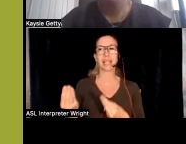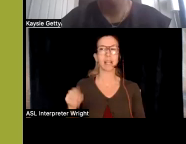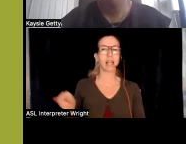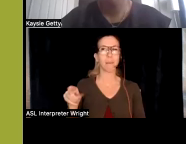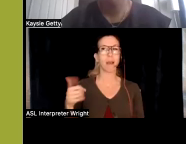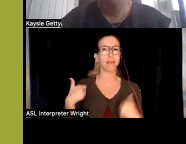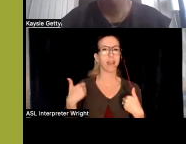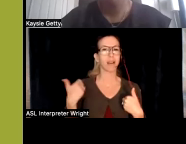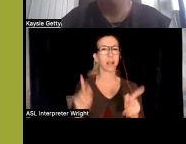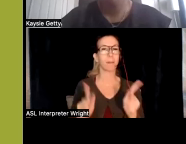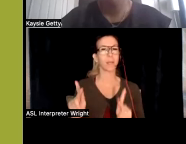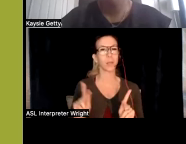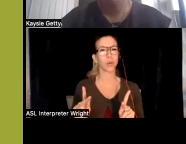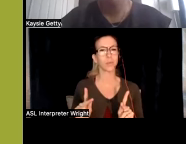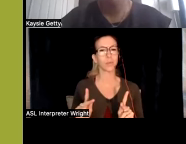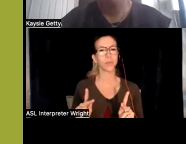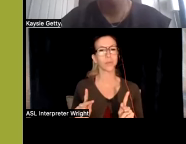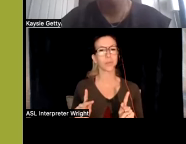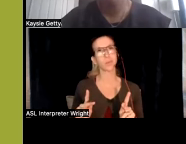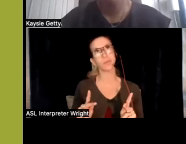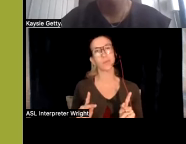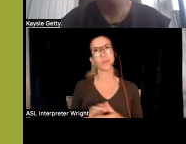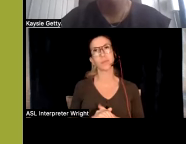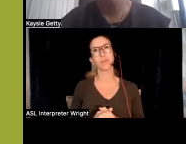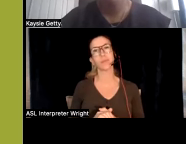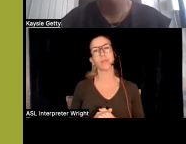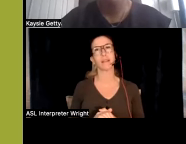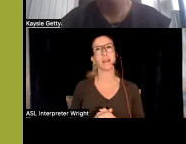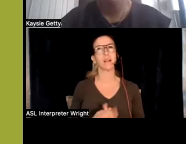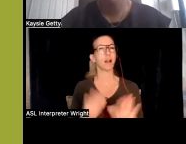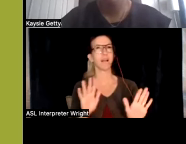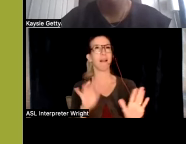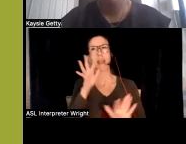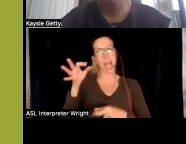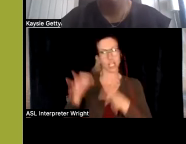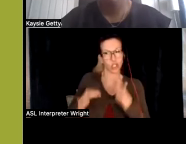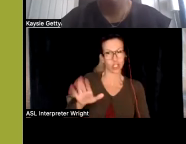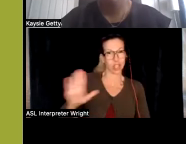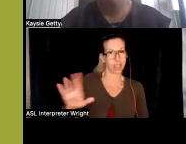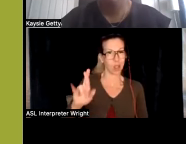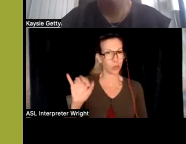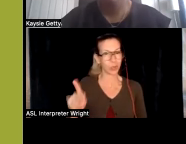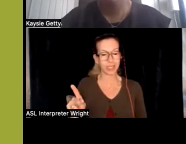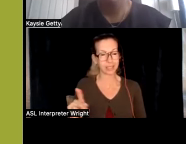giving young people, you know, not judging them for the risks that they're taking, and not